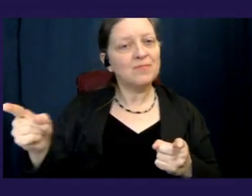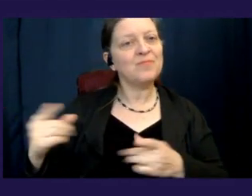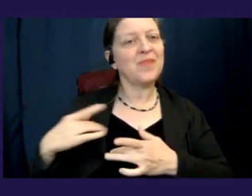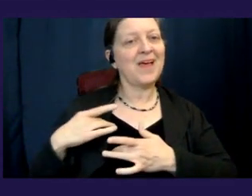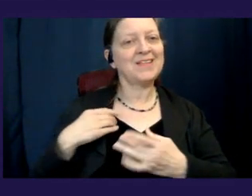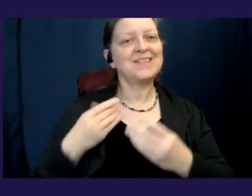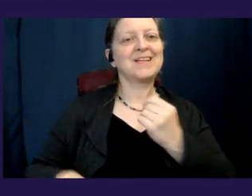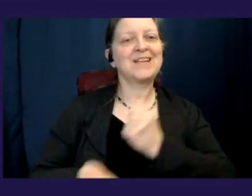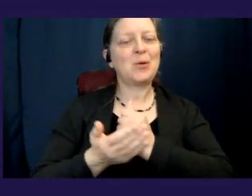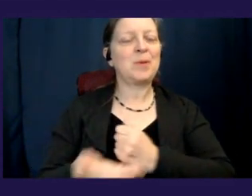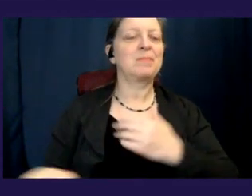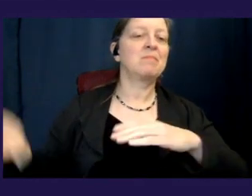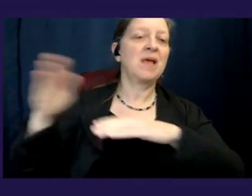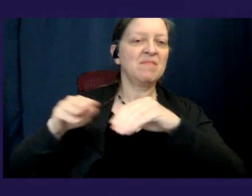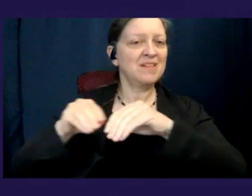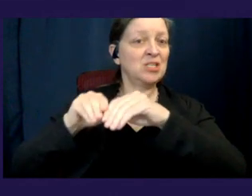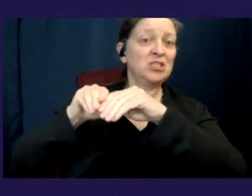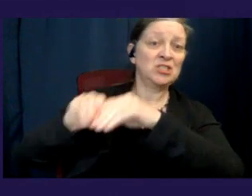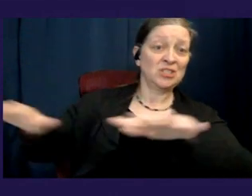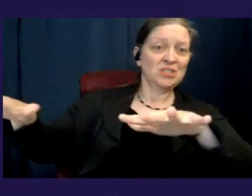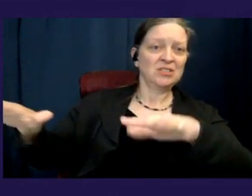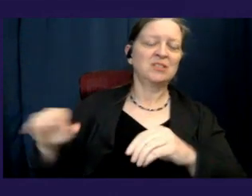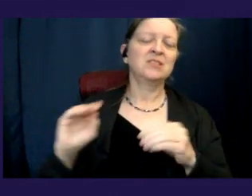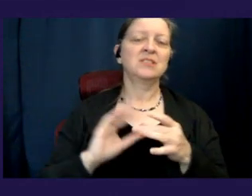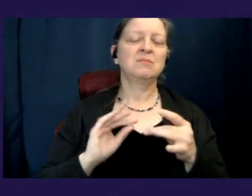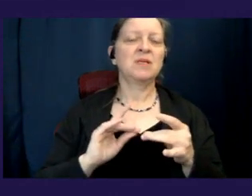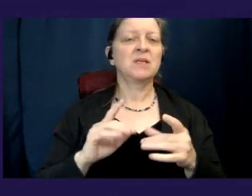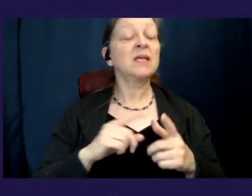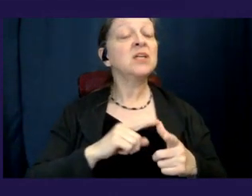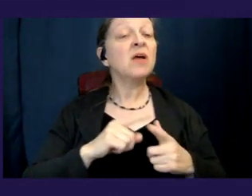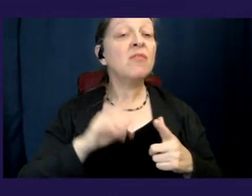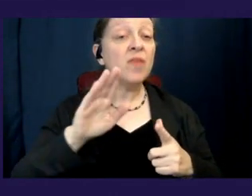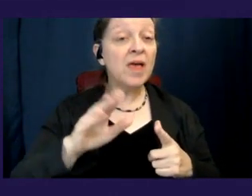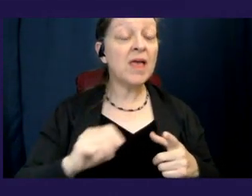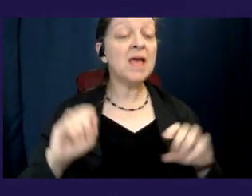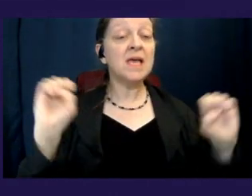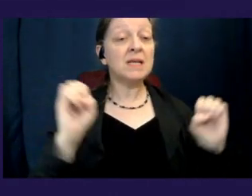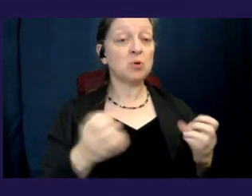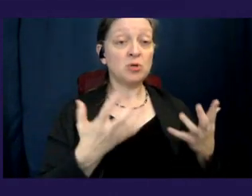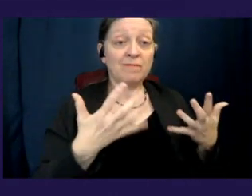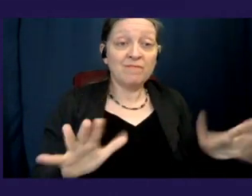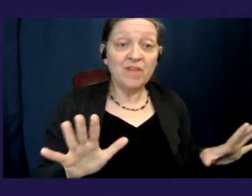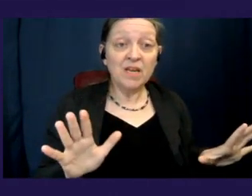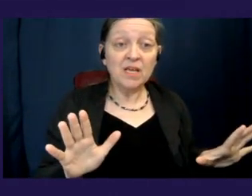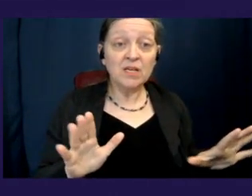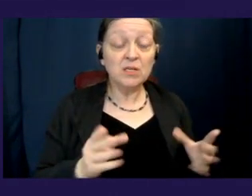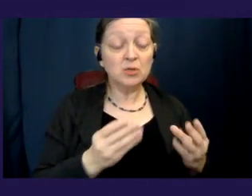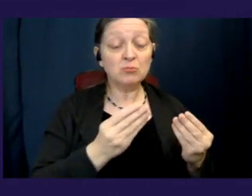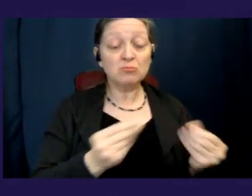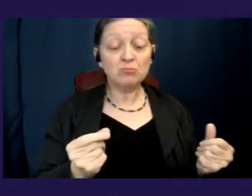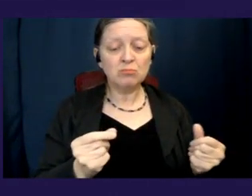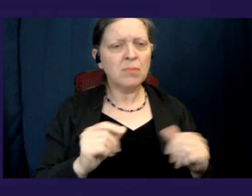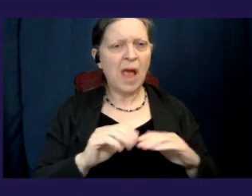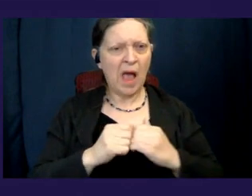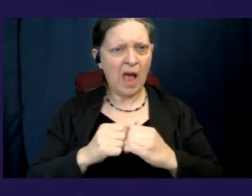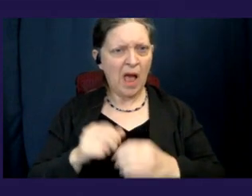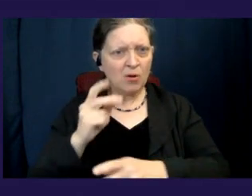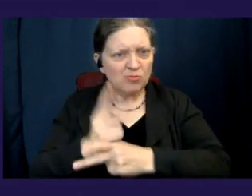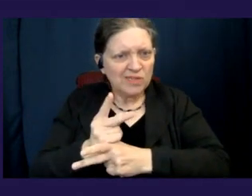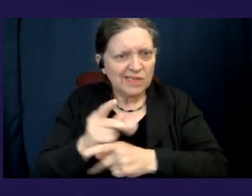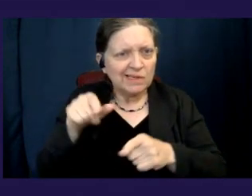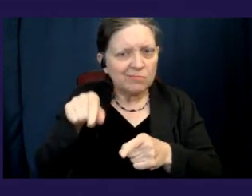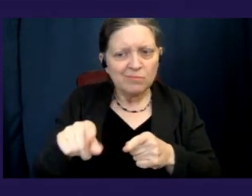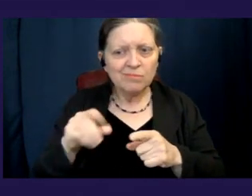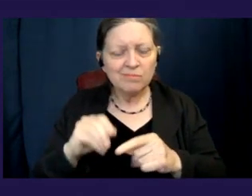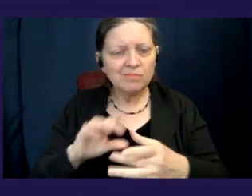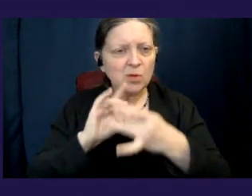the emergency is over, how do you continue to maintain those relationships and not just be there for the emergency,